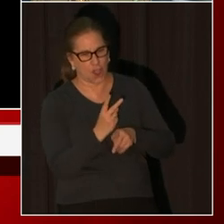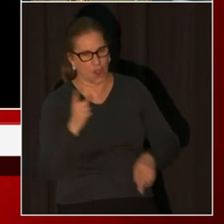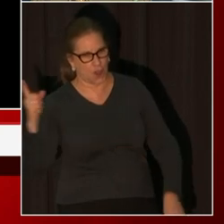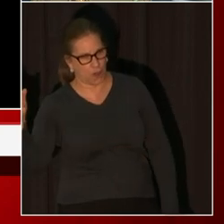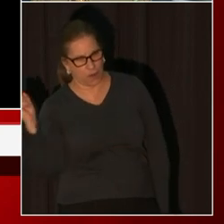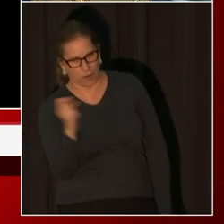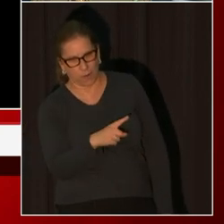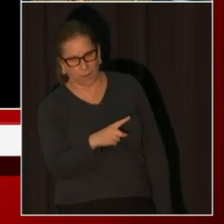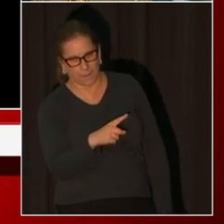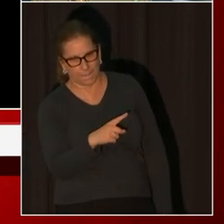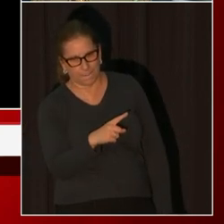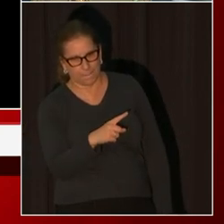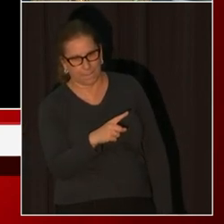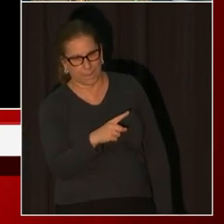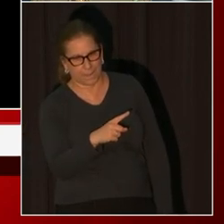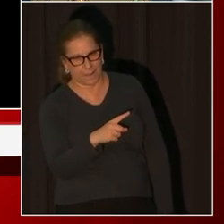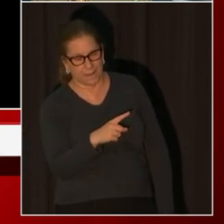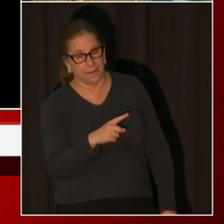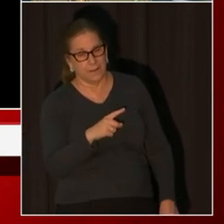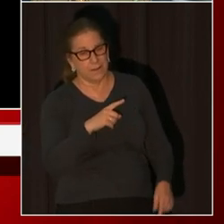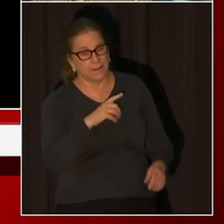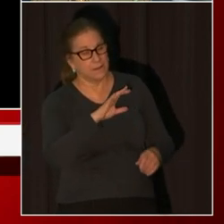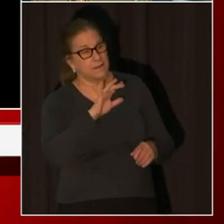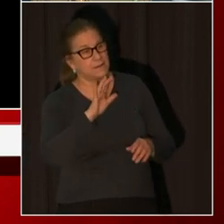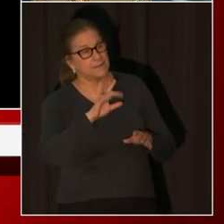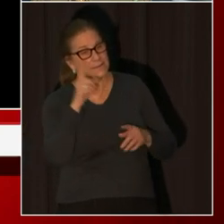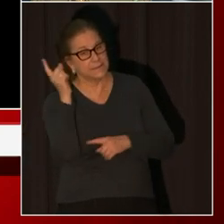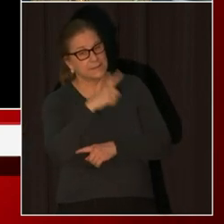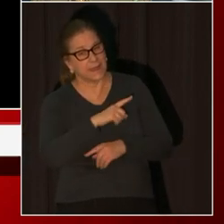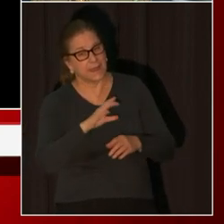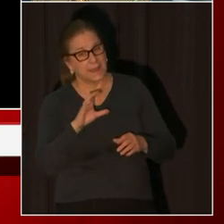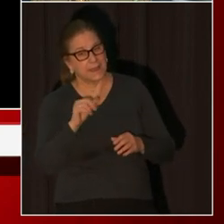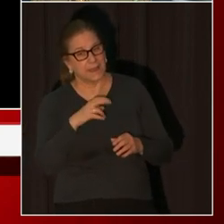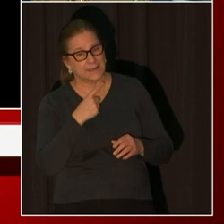daycares have told me that they fear they will be unable to reopen.